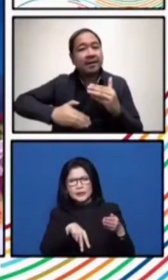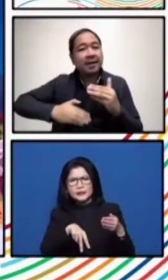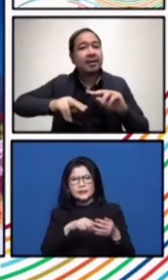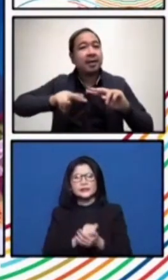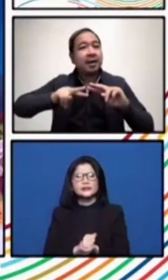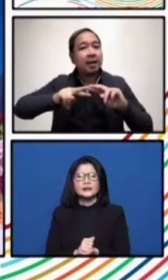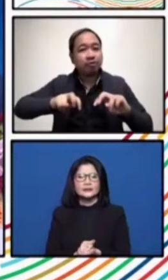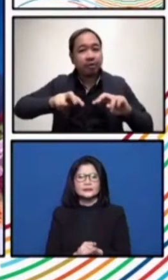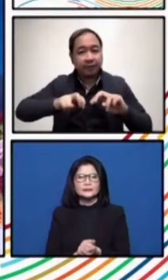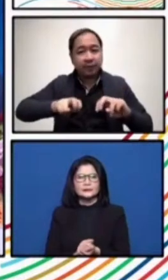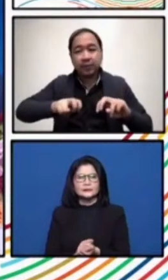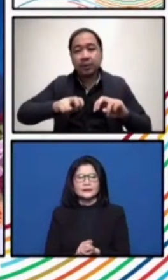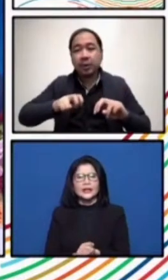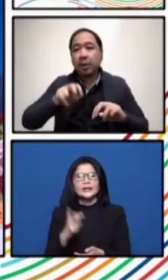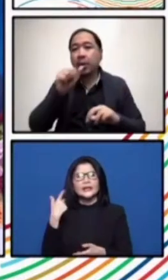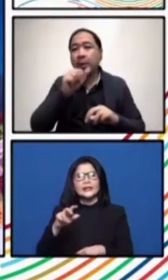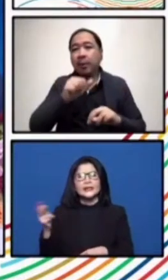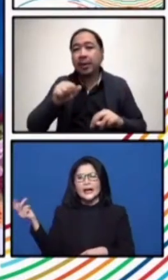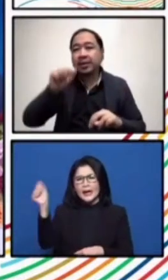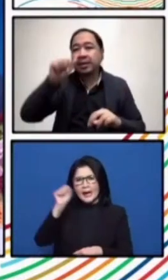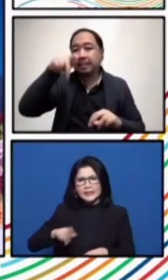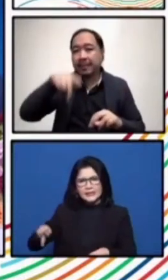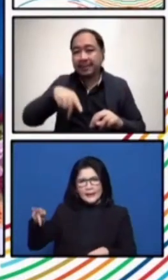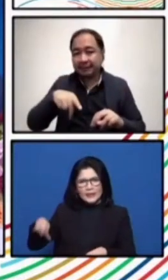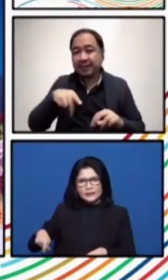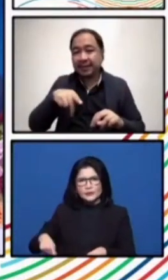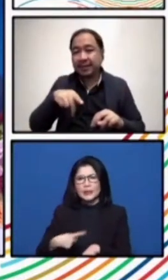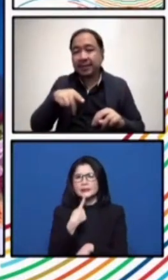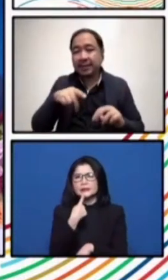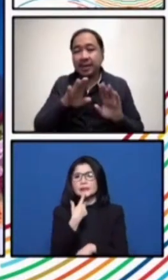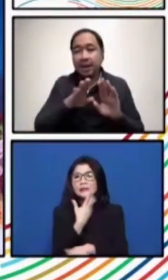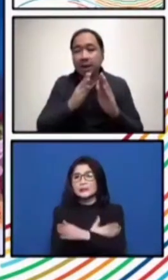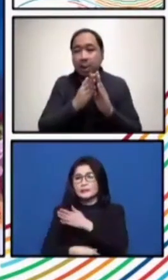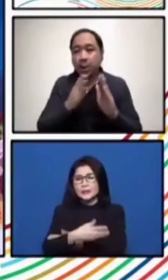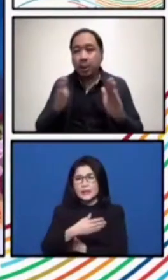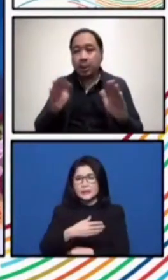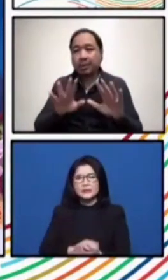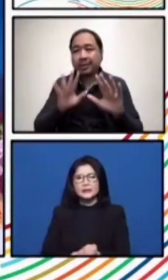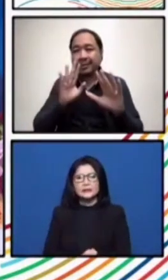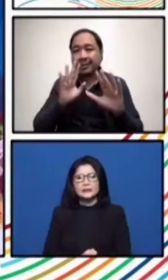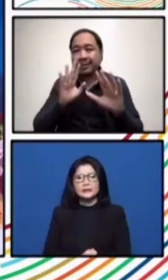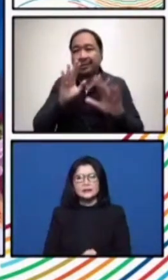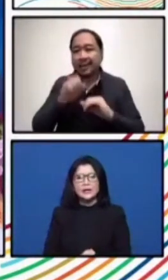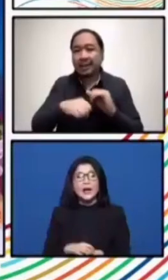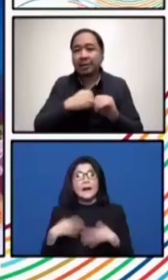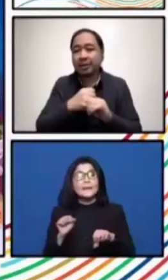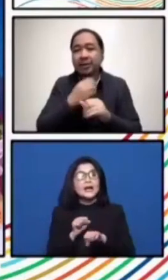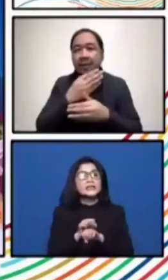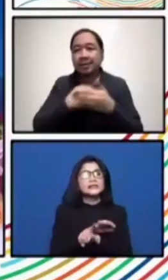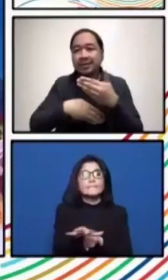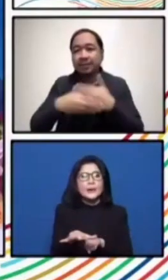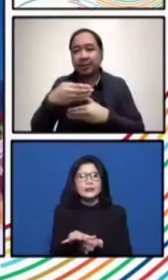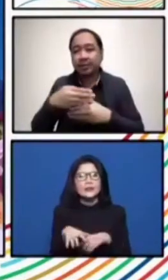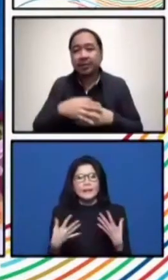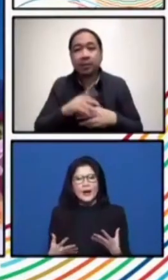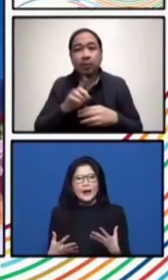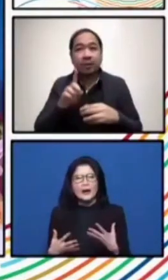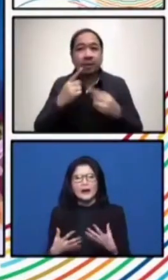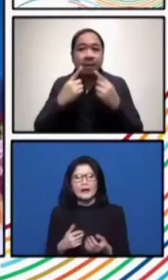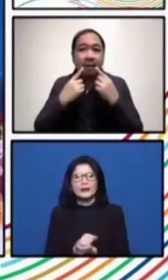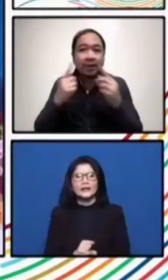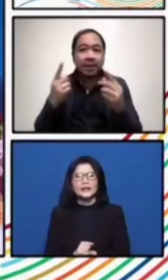person with disabilities um what are the effective strategy to strengthen to harmonizing of national